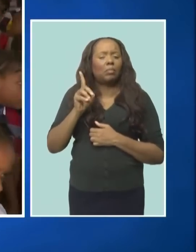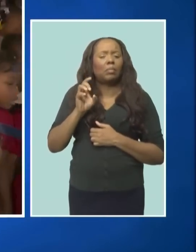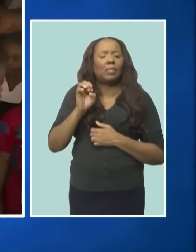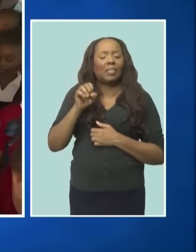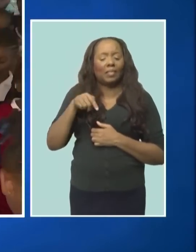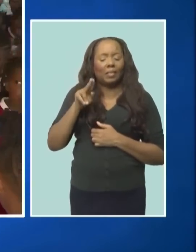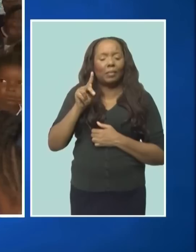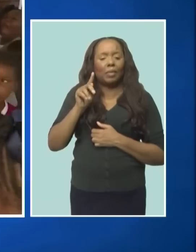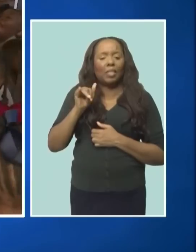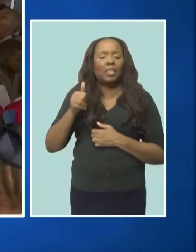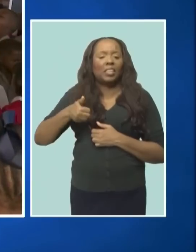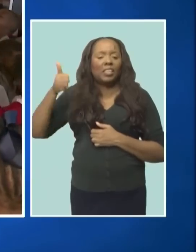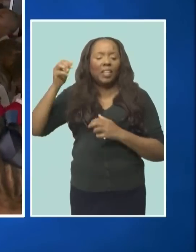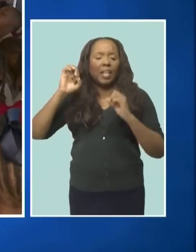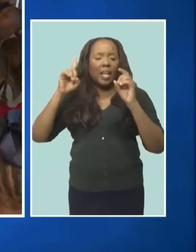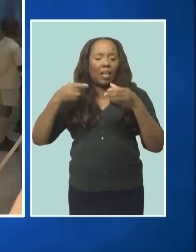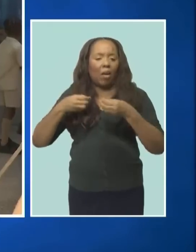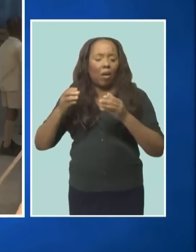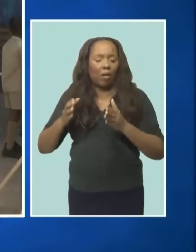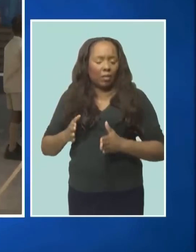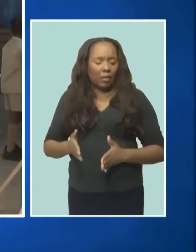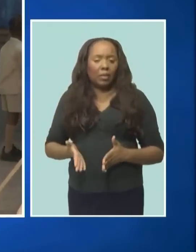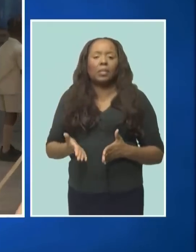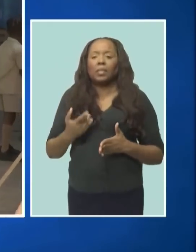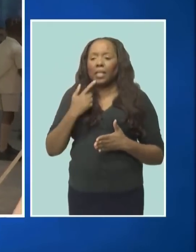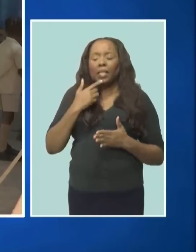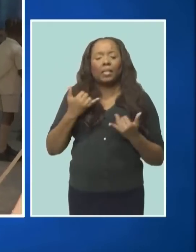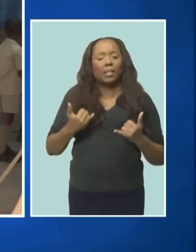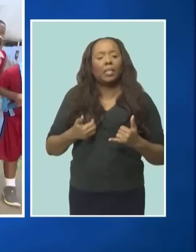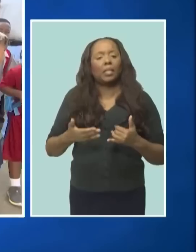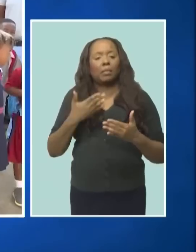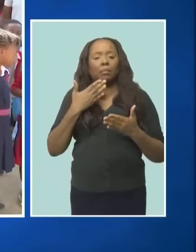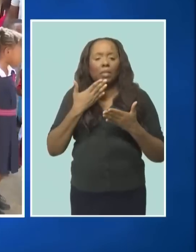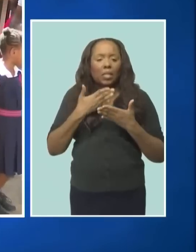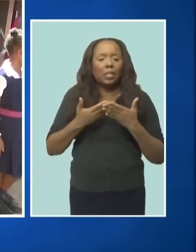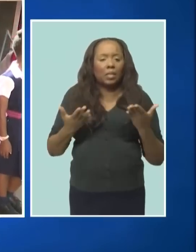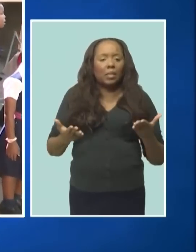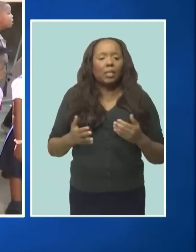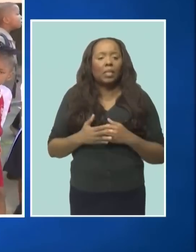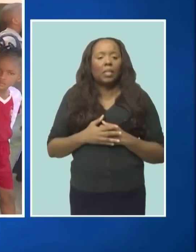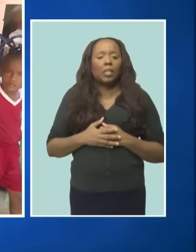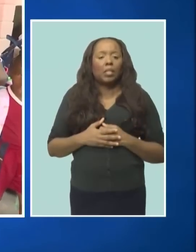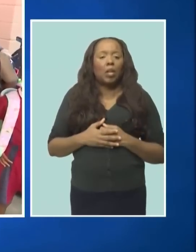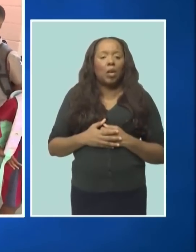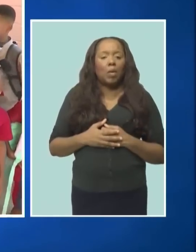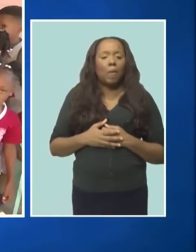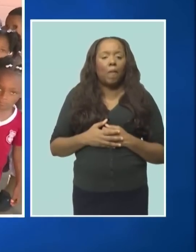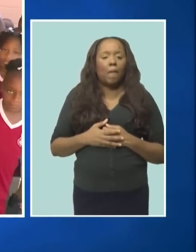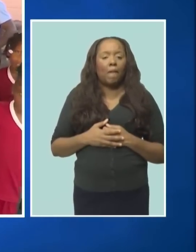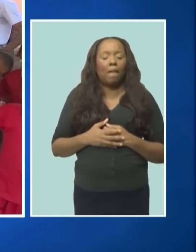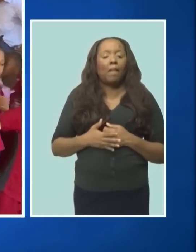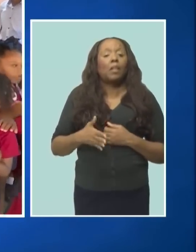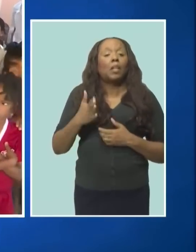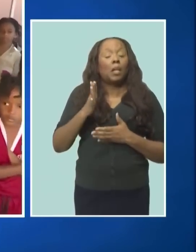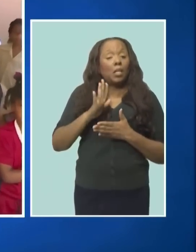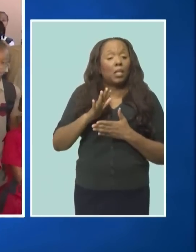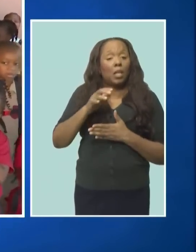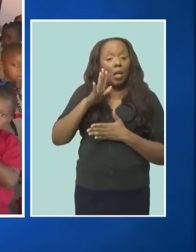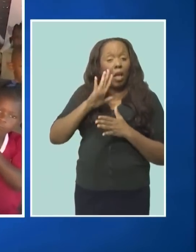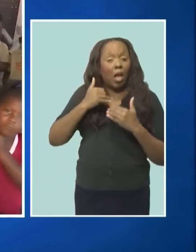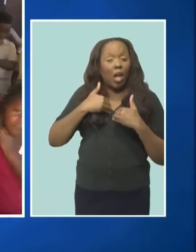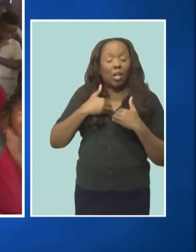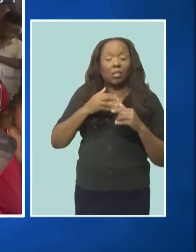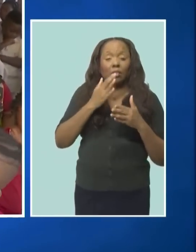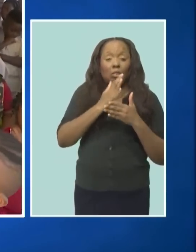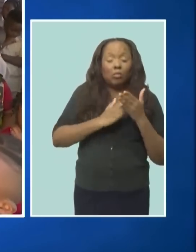were impacted. At Belmont Primary, 3 out of 18 teachers reported for duty. At Arthur Smith Primary, 11 out of